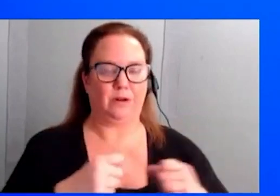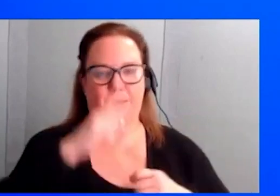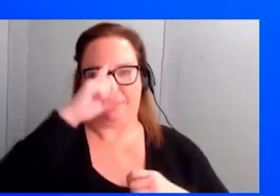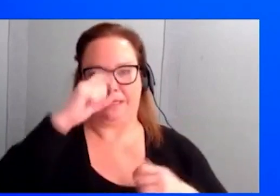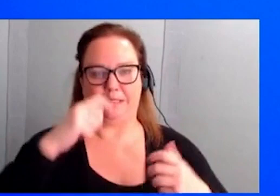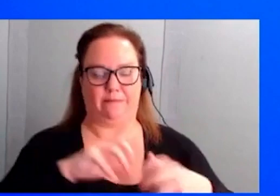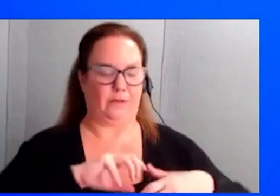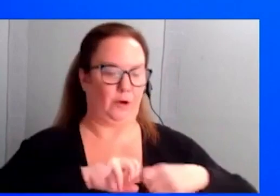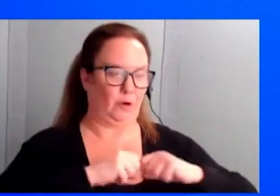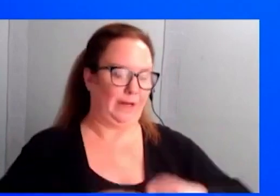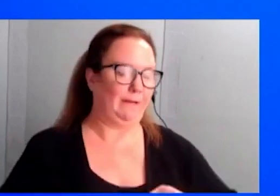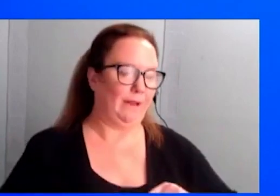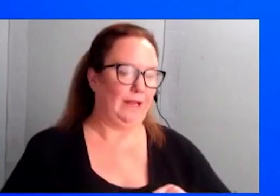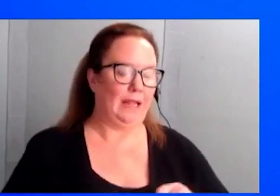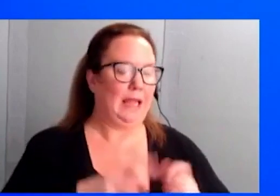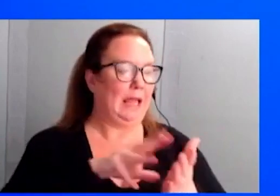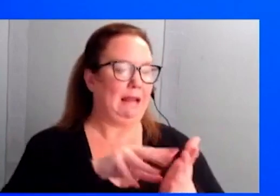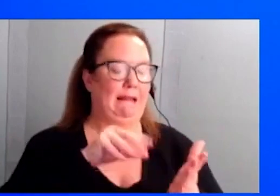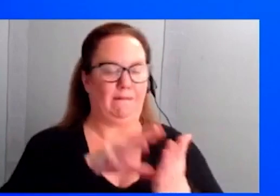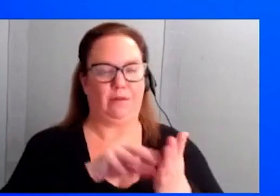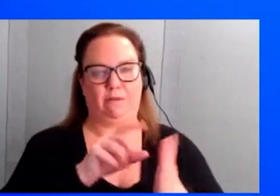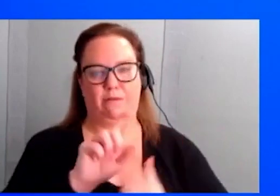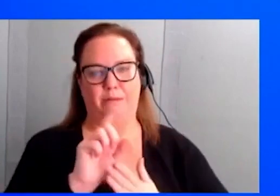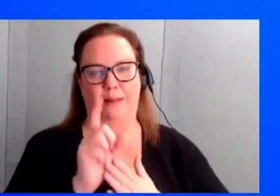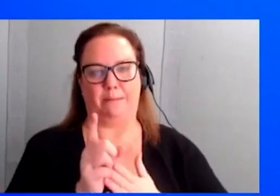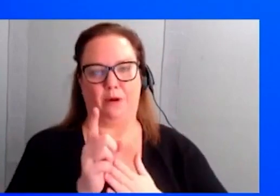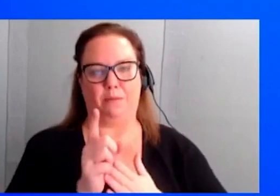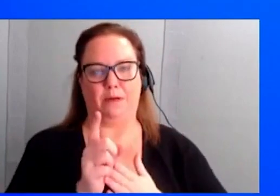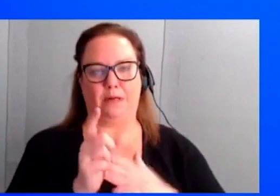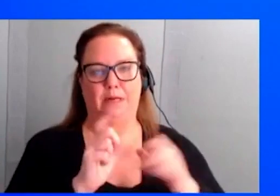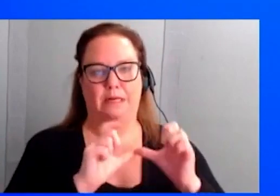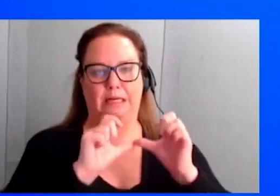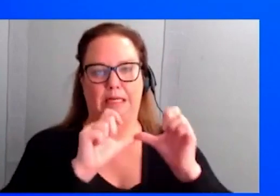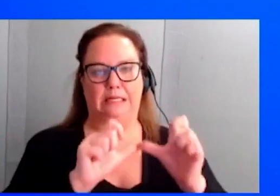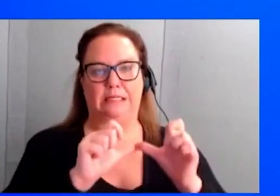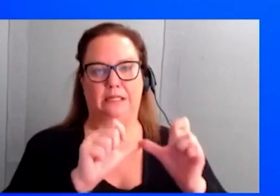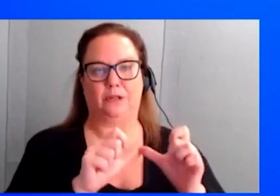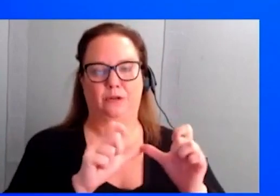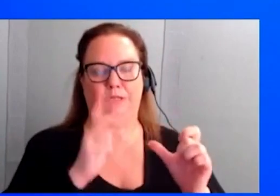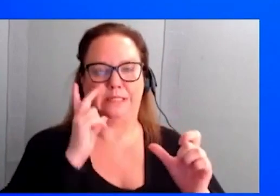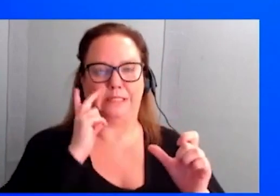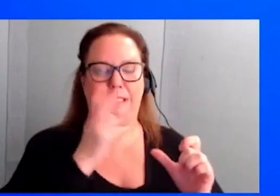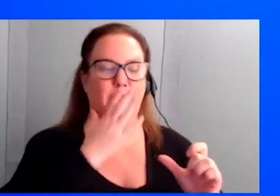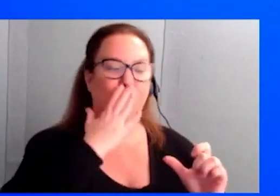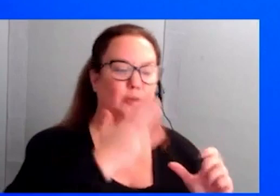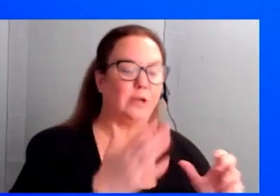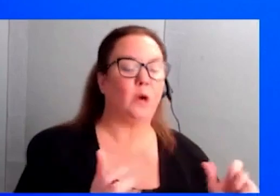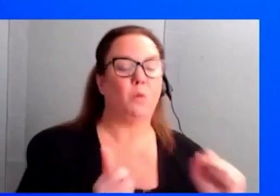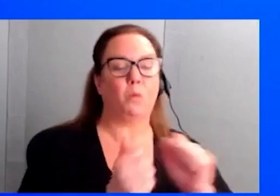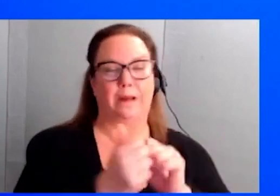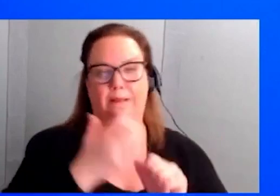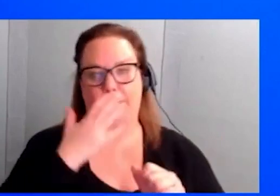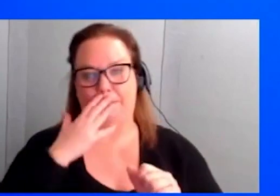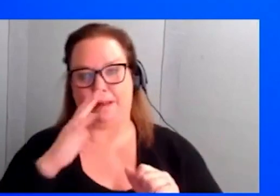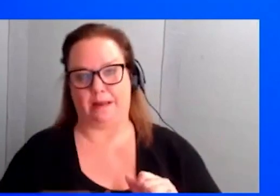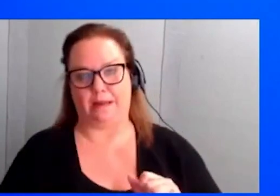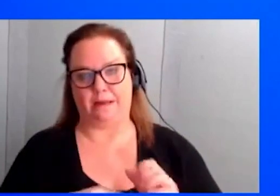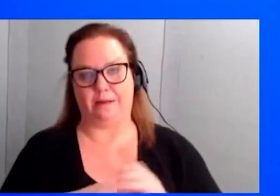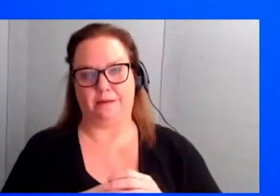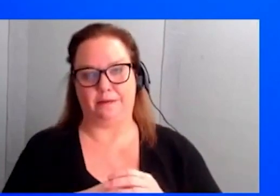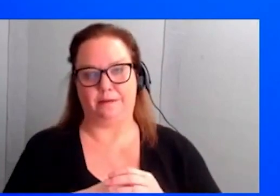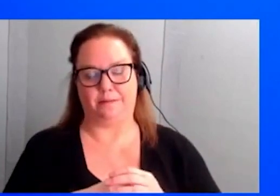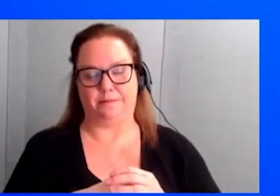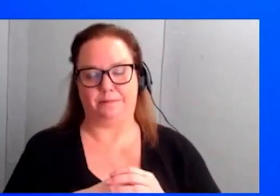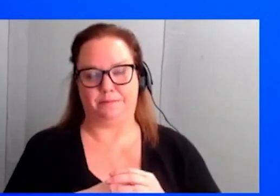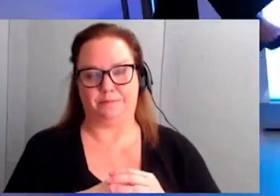And I've just learned from that moment on that continue to always see the good with the bad, and you will always come out on top.